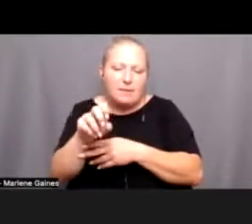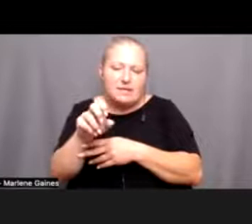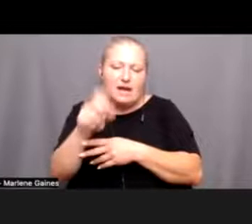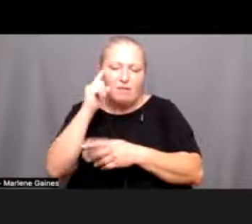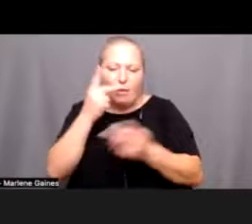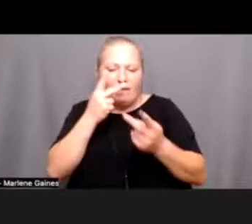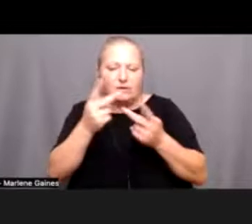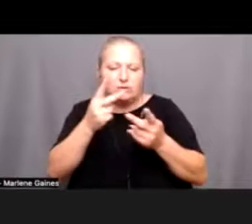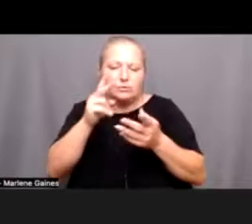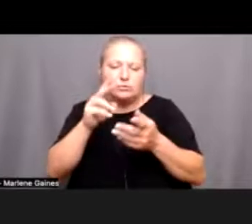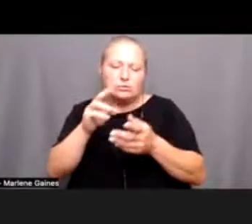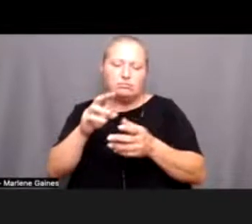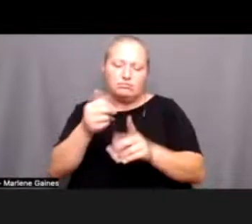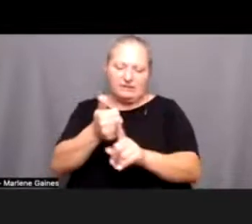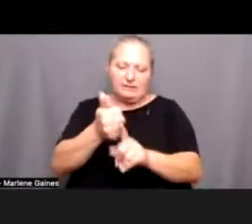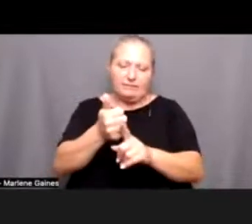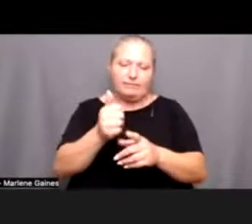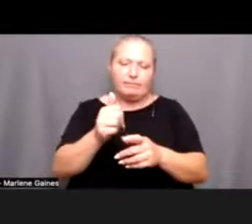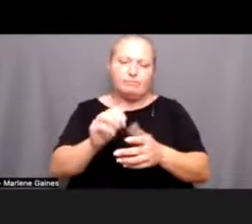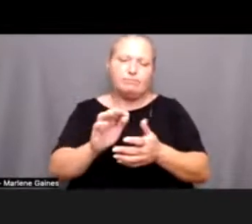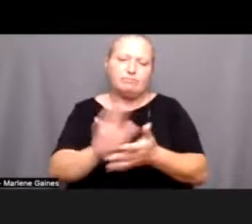visual itself.